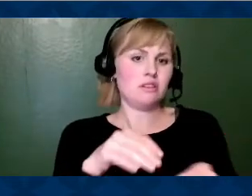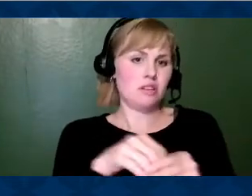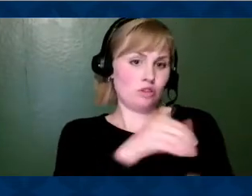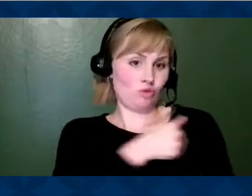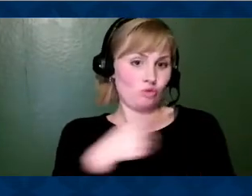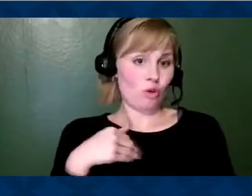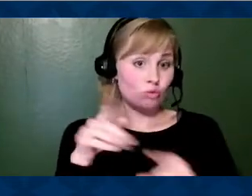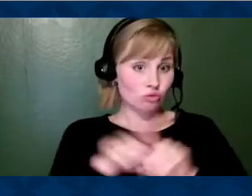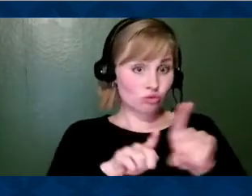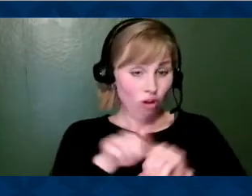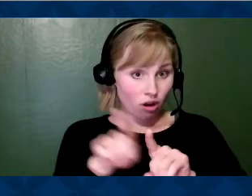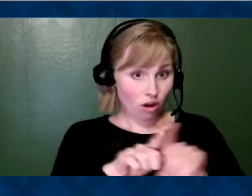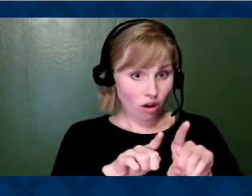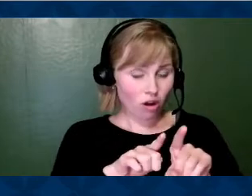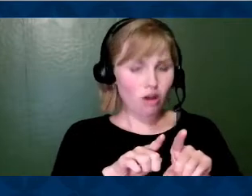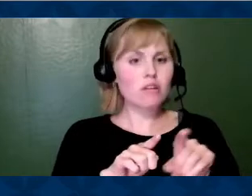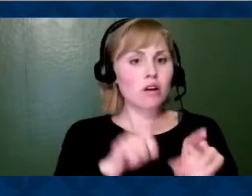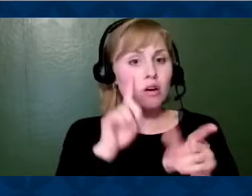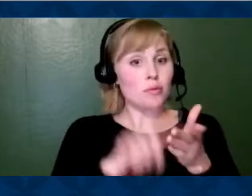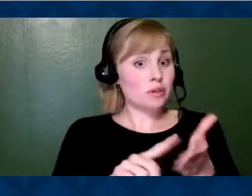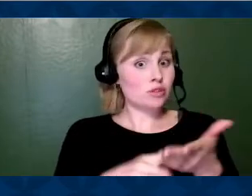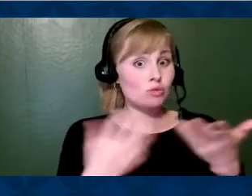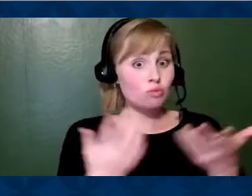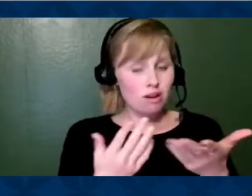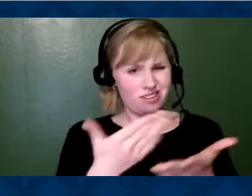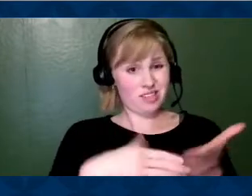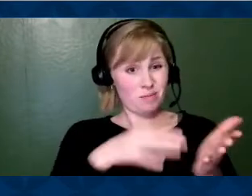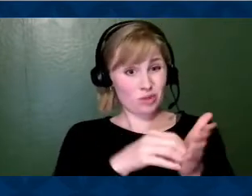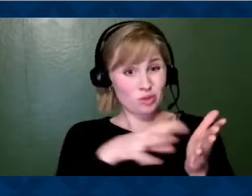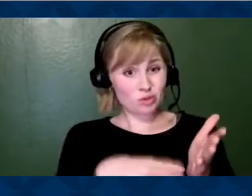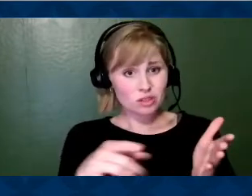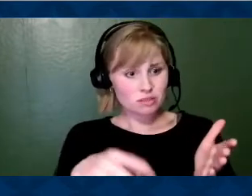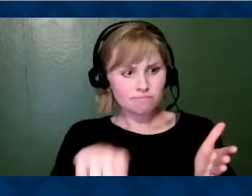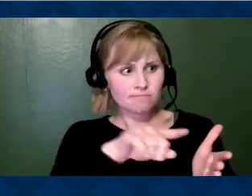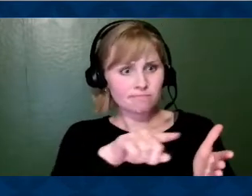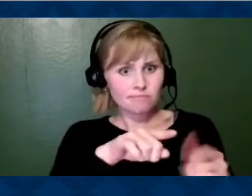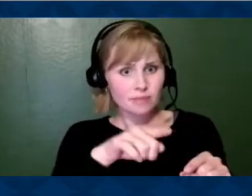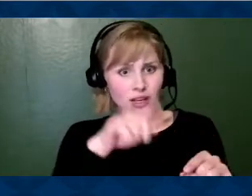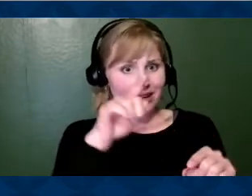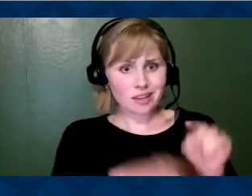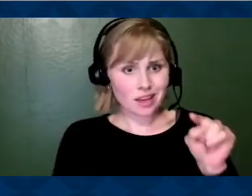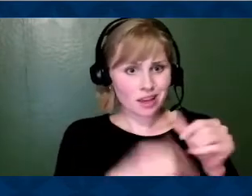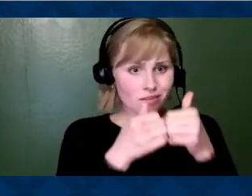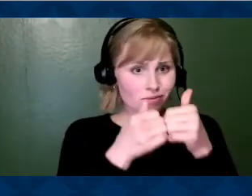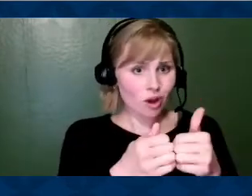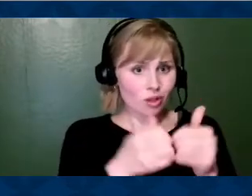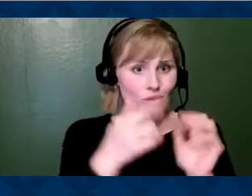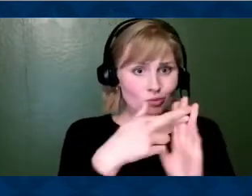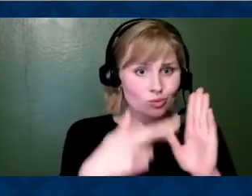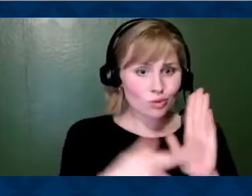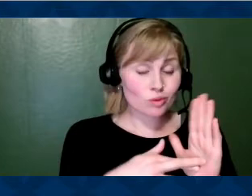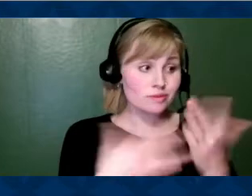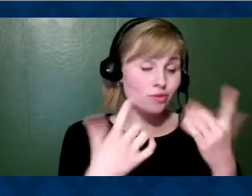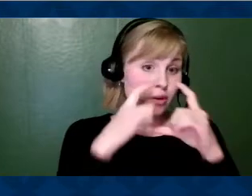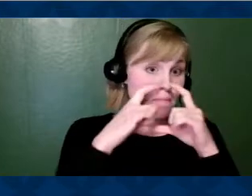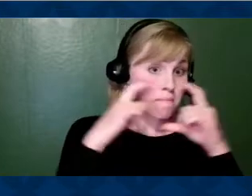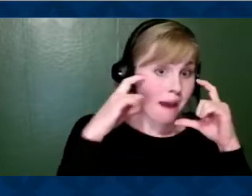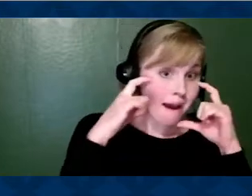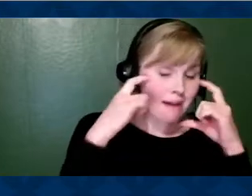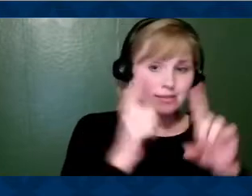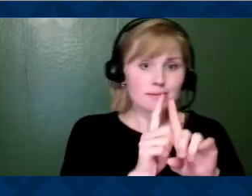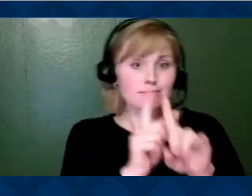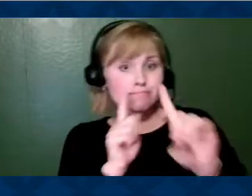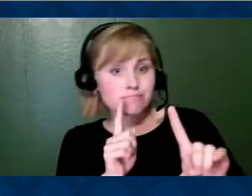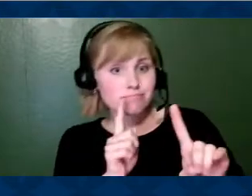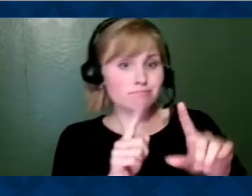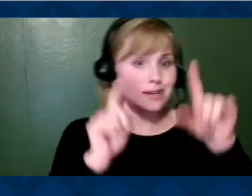deal with students who don't comply or who are unable to comply with the rules around masks, around social distancing, testing, and so